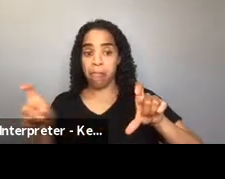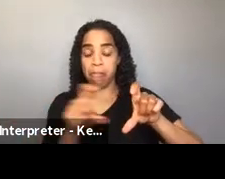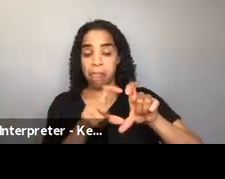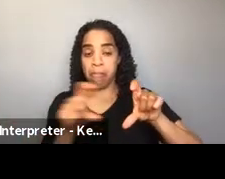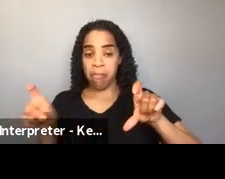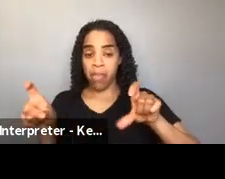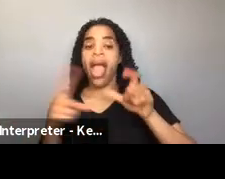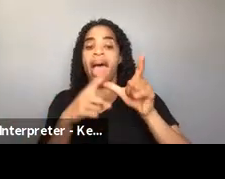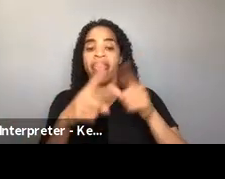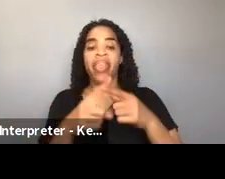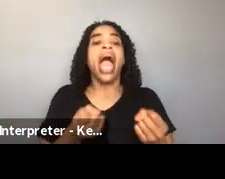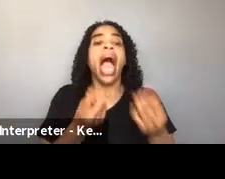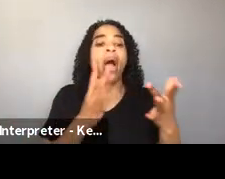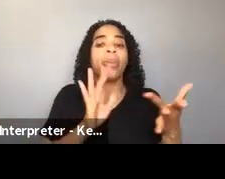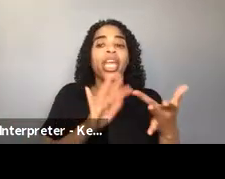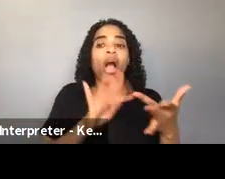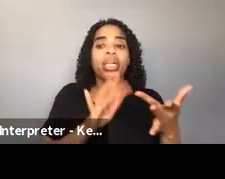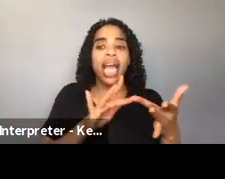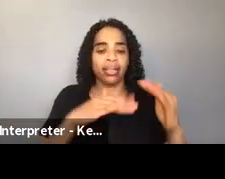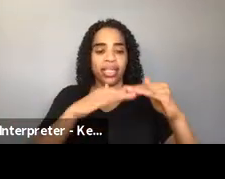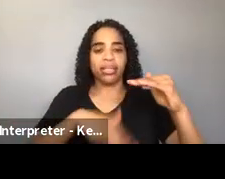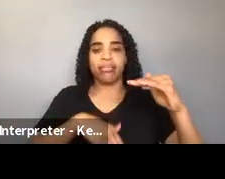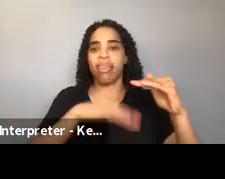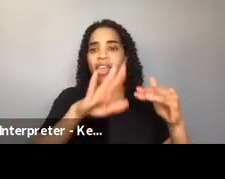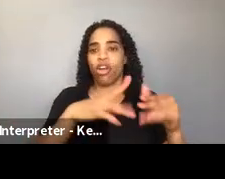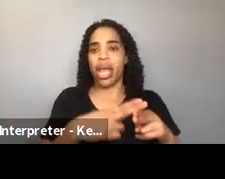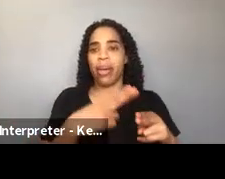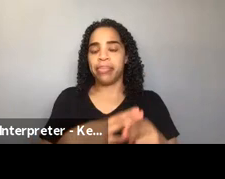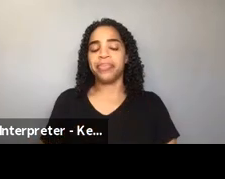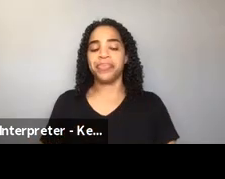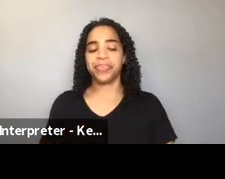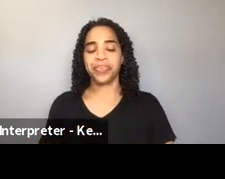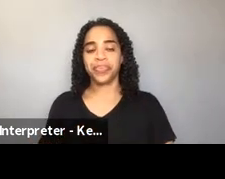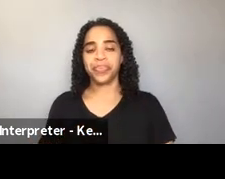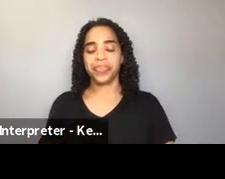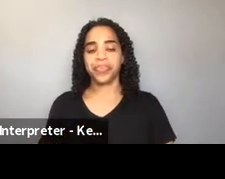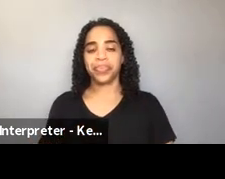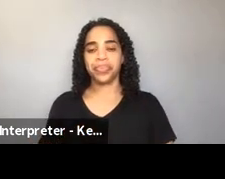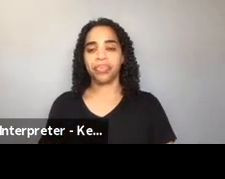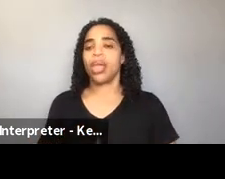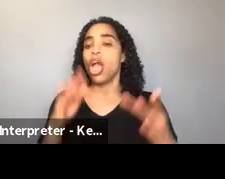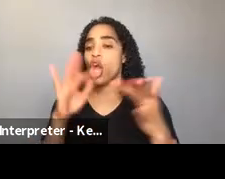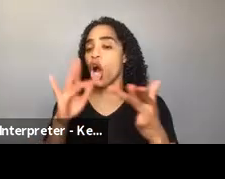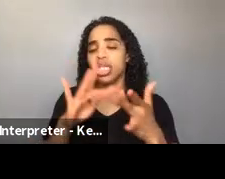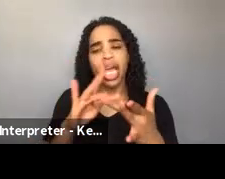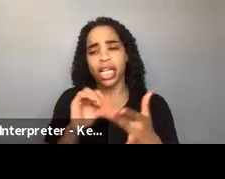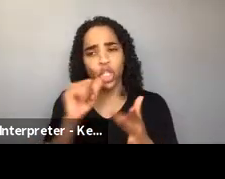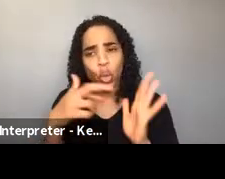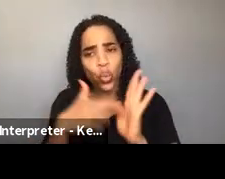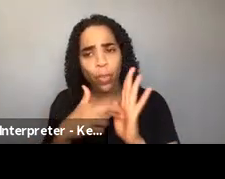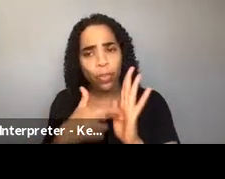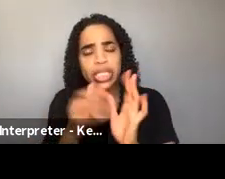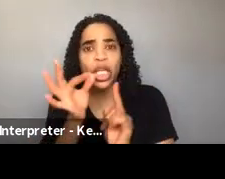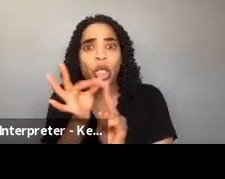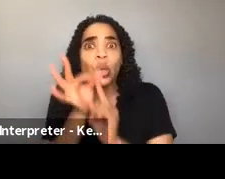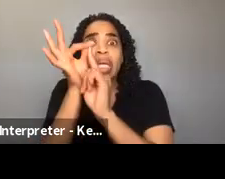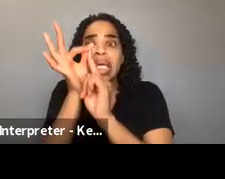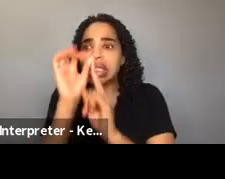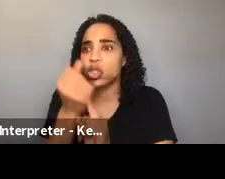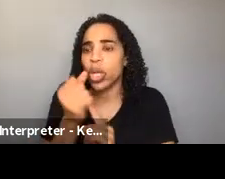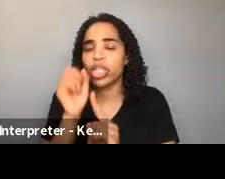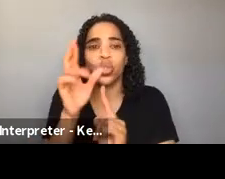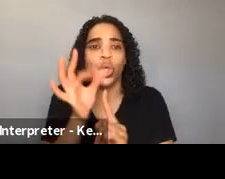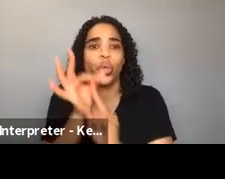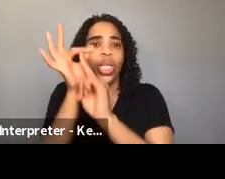agency name. A quick reminder is that contacts do not represent unique individuals. Again,